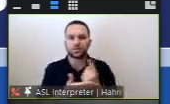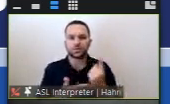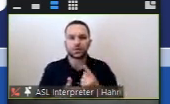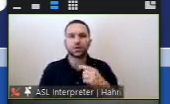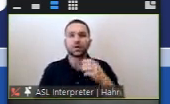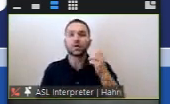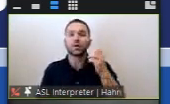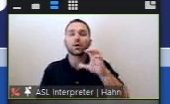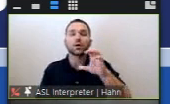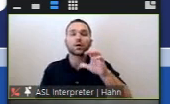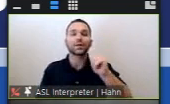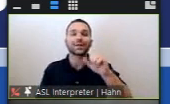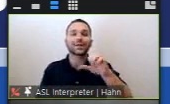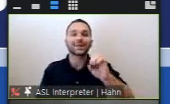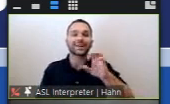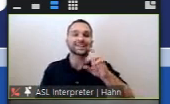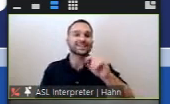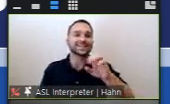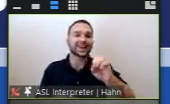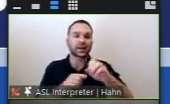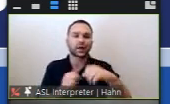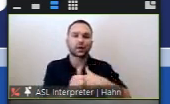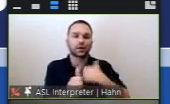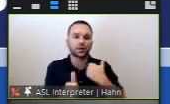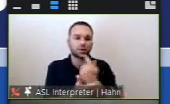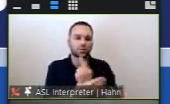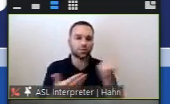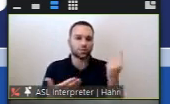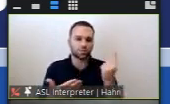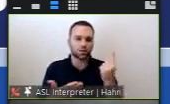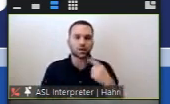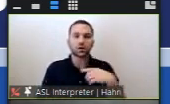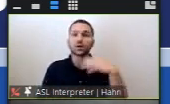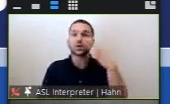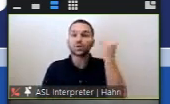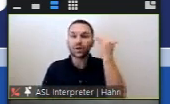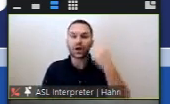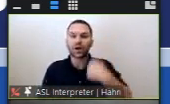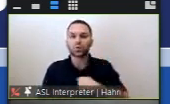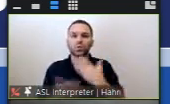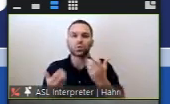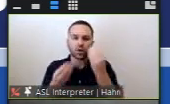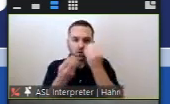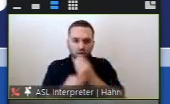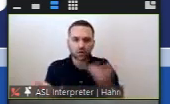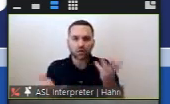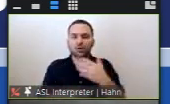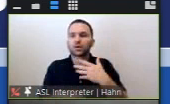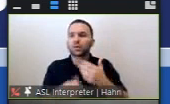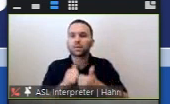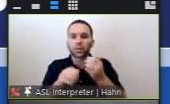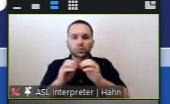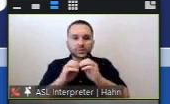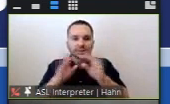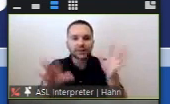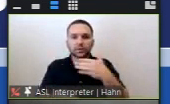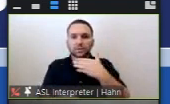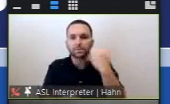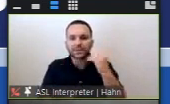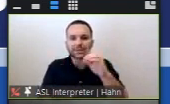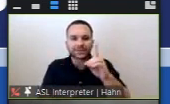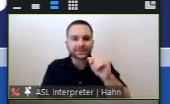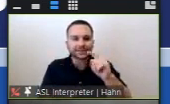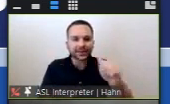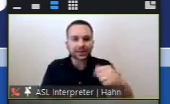week, and that is really to make sure that we are presenting you with the clearest, best data that we have, and really allowing you